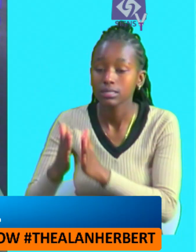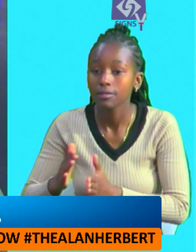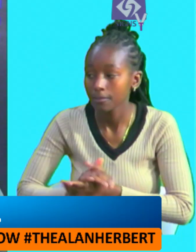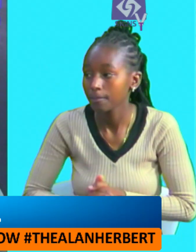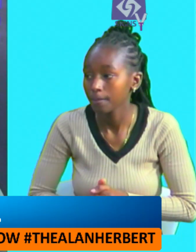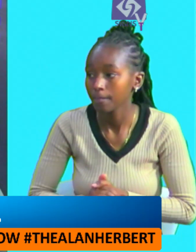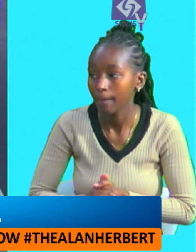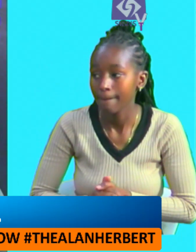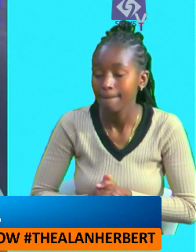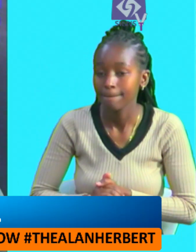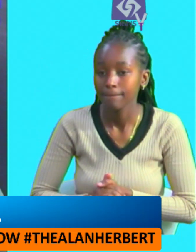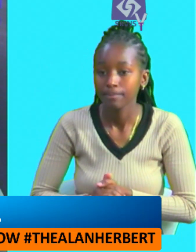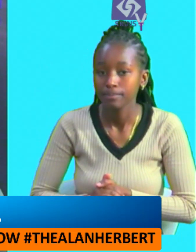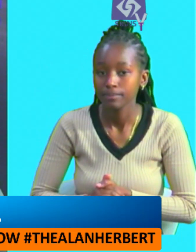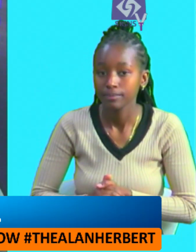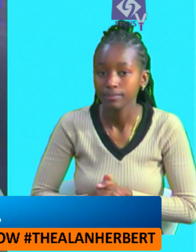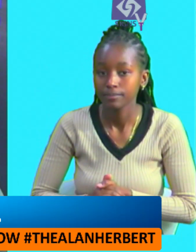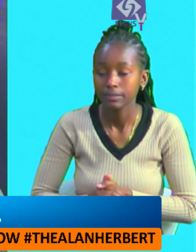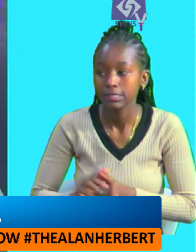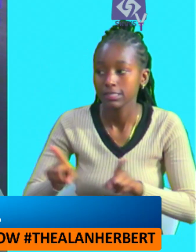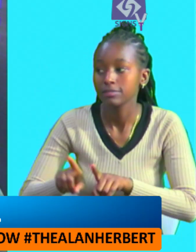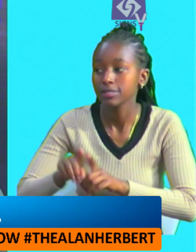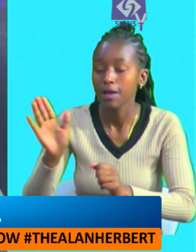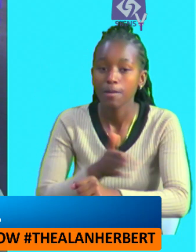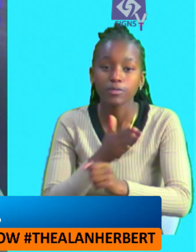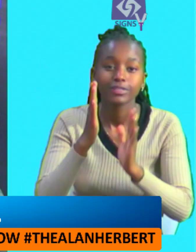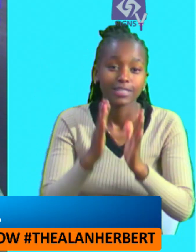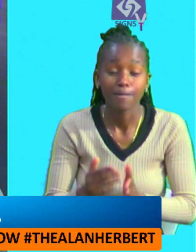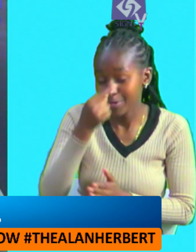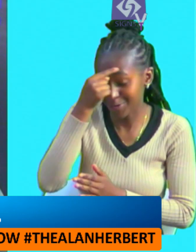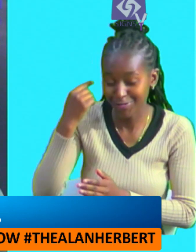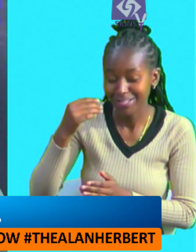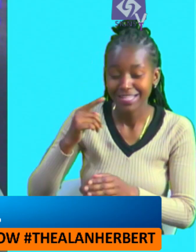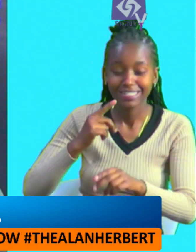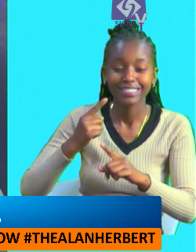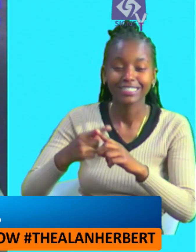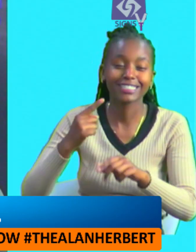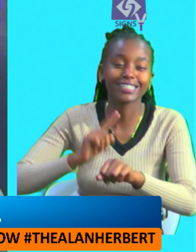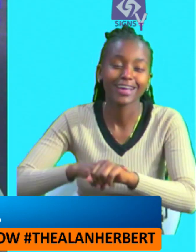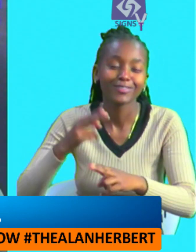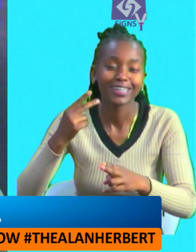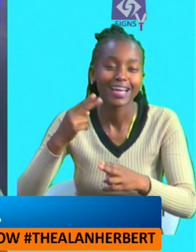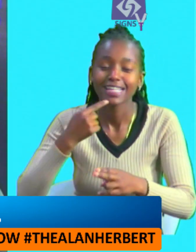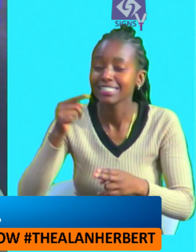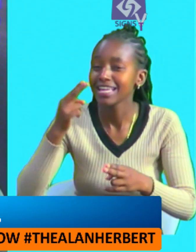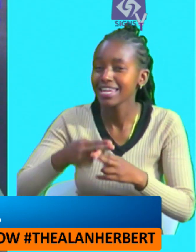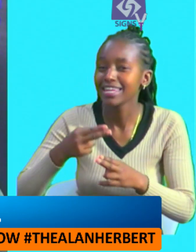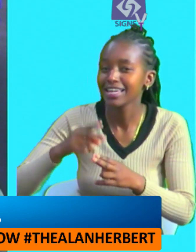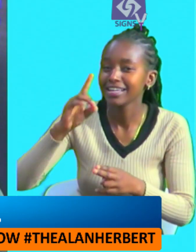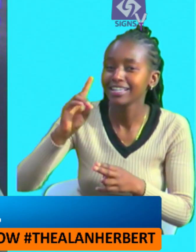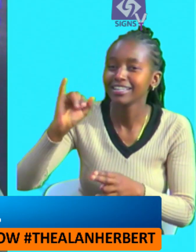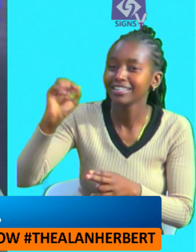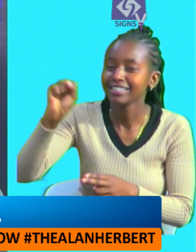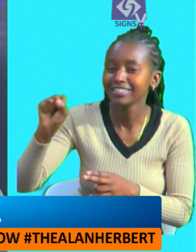someone. Muimbaji. Yeah, muimbaji hodari. When you just said Dishon, there's a Dishon that I know. So you are like, that's Dishon